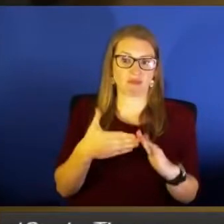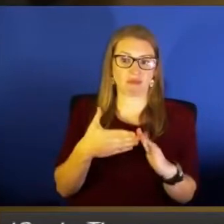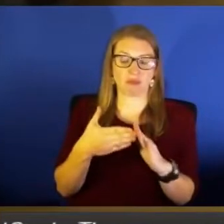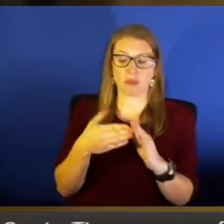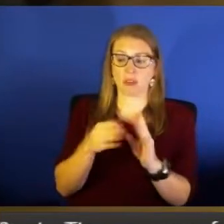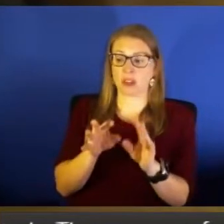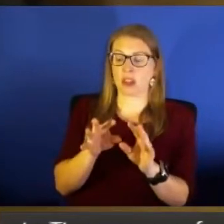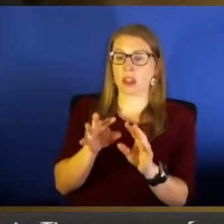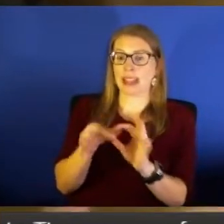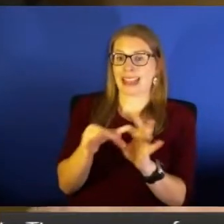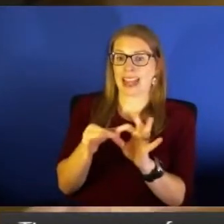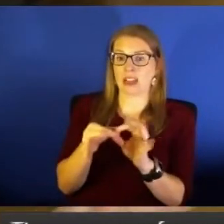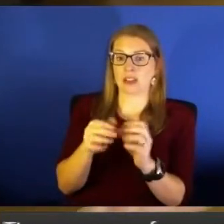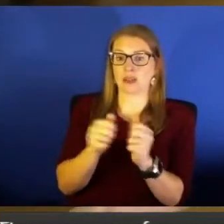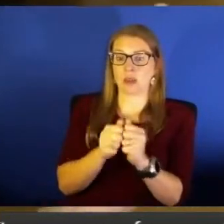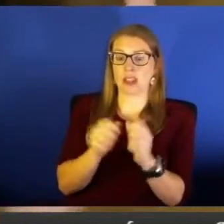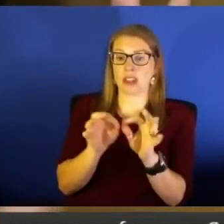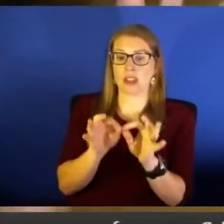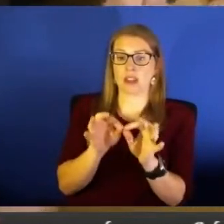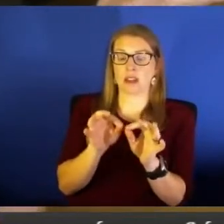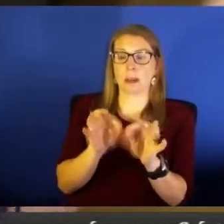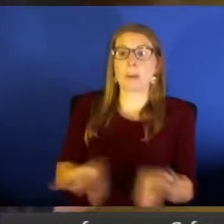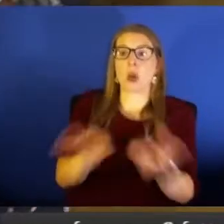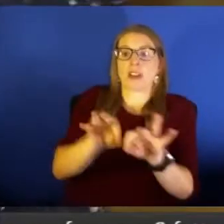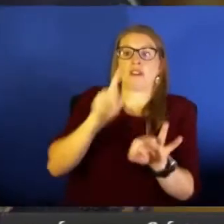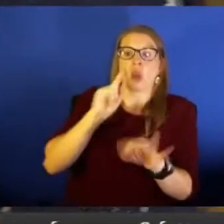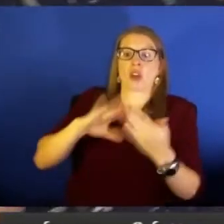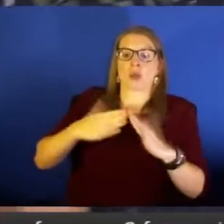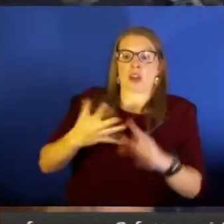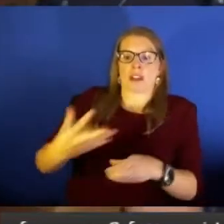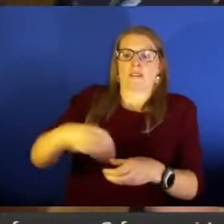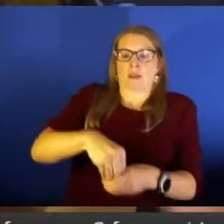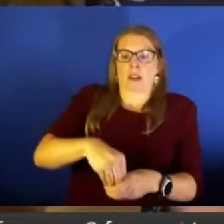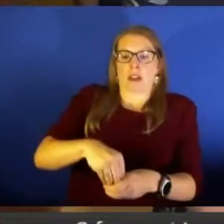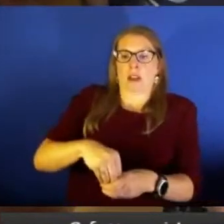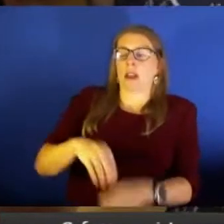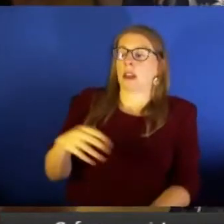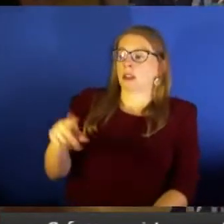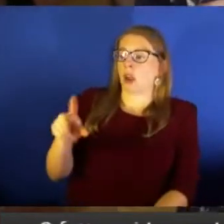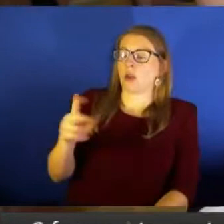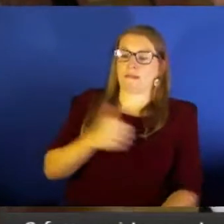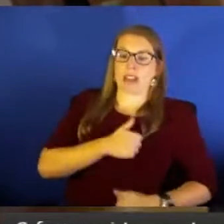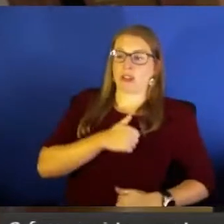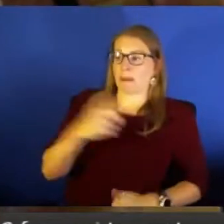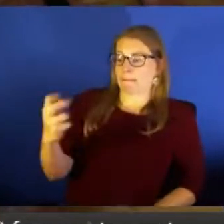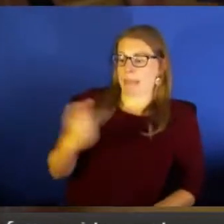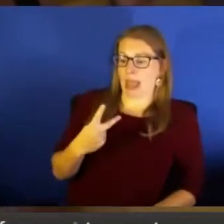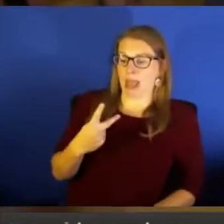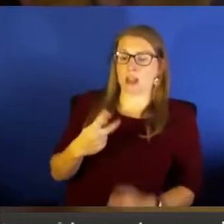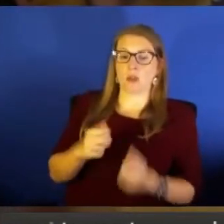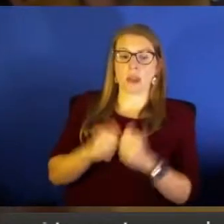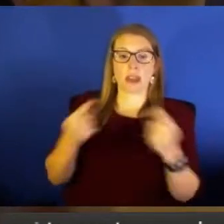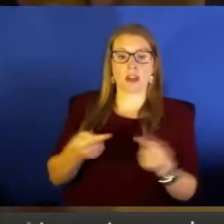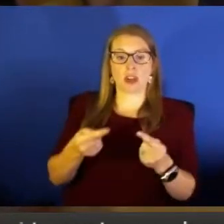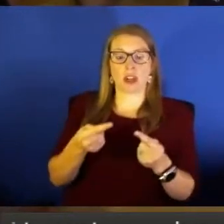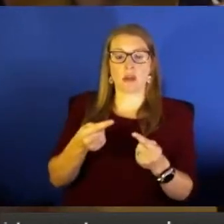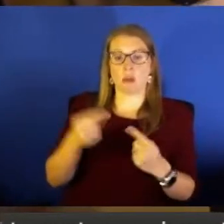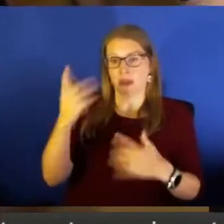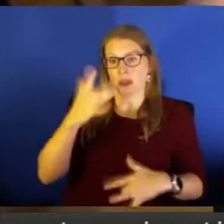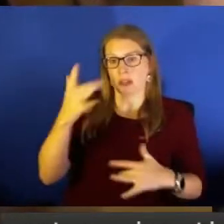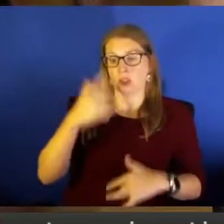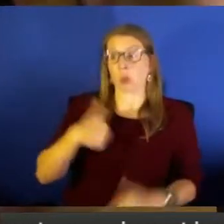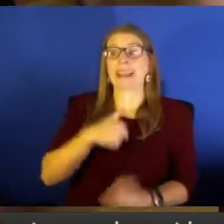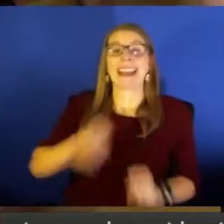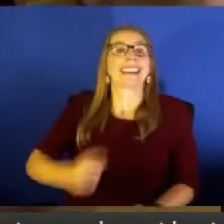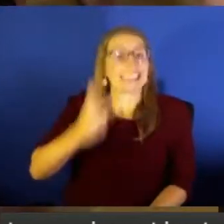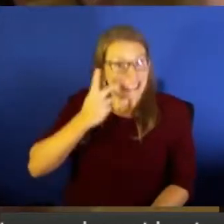community involvement. So do you think that when a veteran comes back with an injury, just like a lot of injuries and illnesses that we can see,